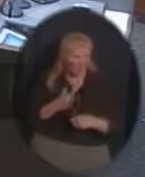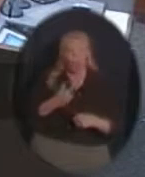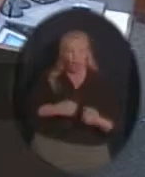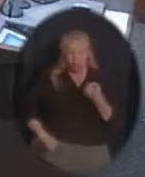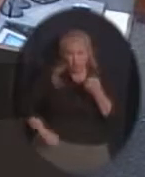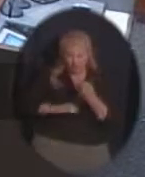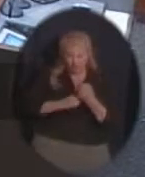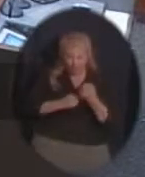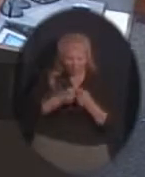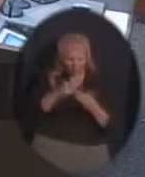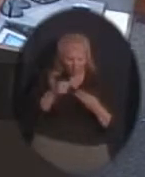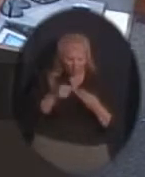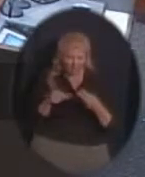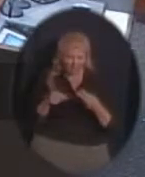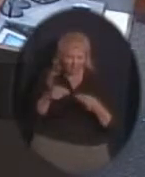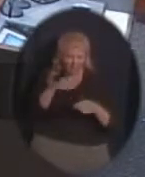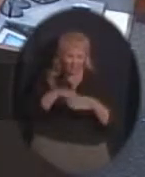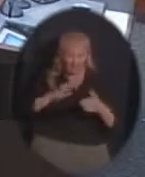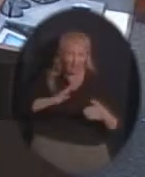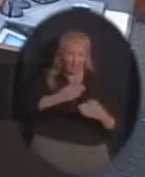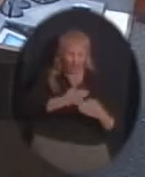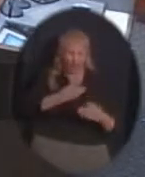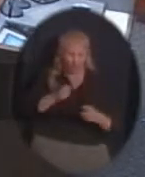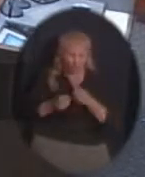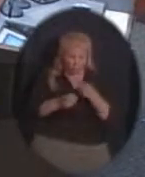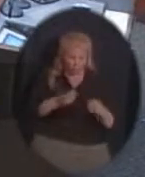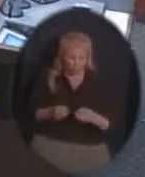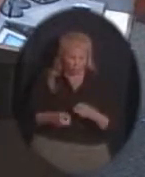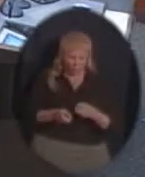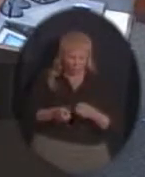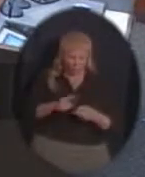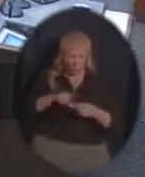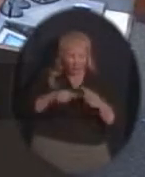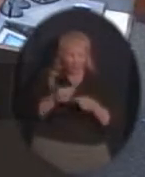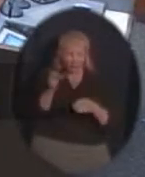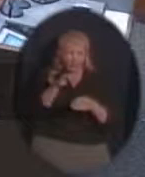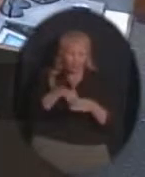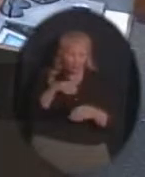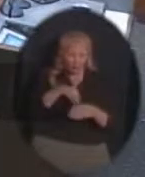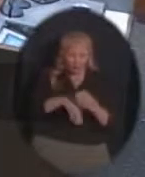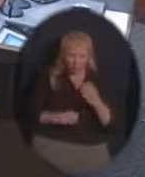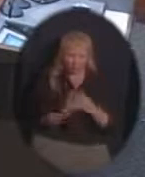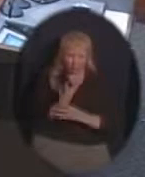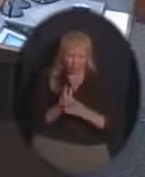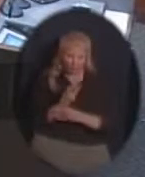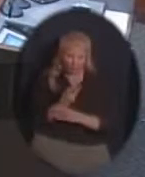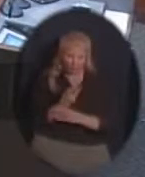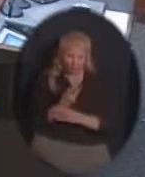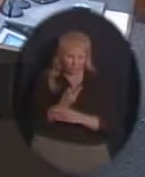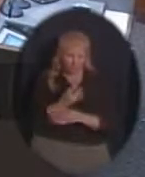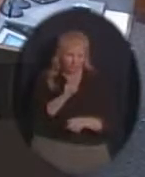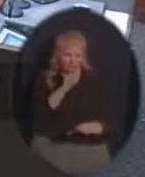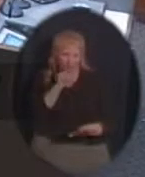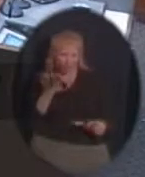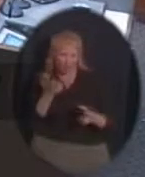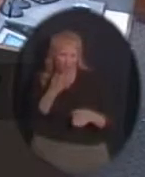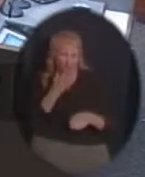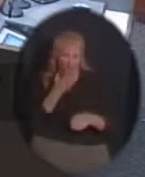within your control in the spring, as opposed to saying we have a one-year pilot, and then if it looks